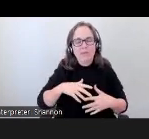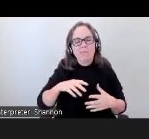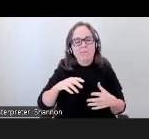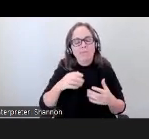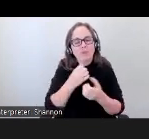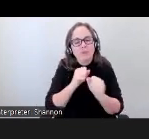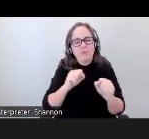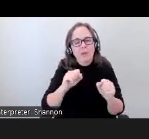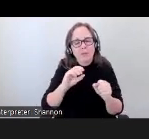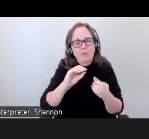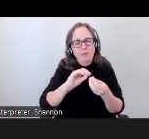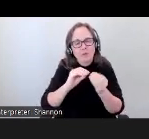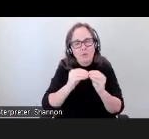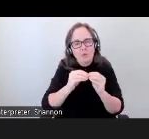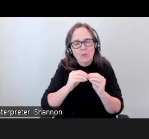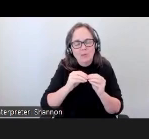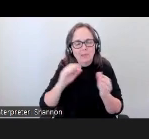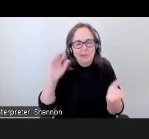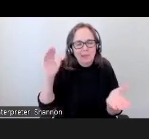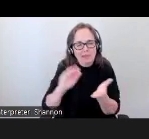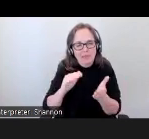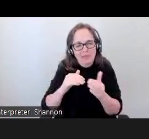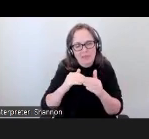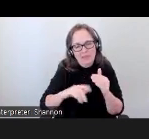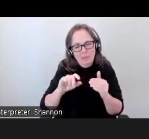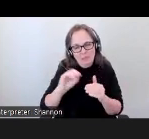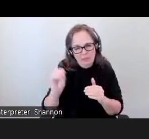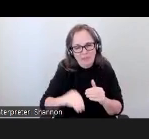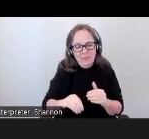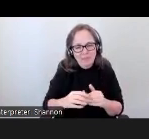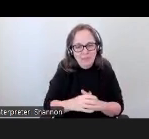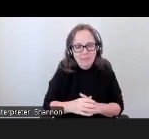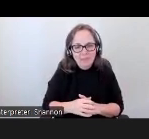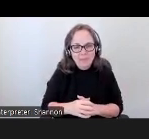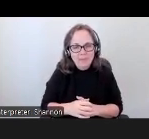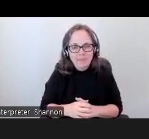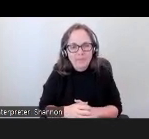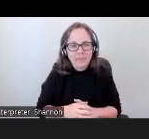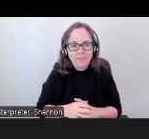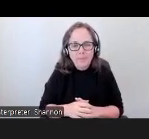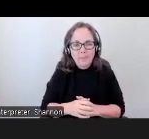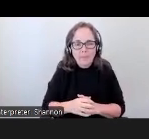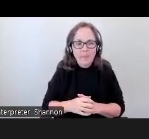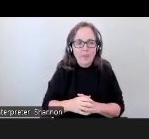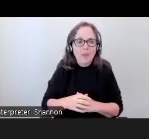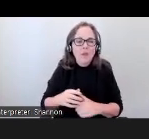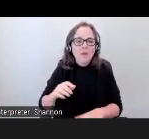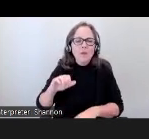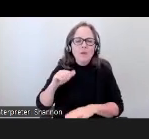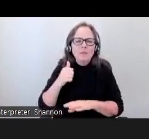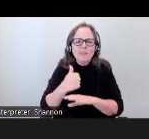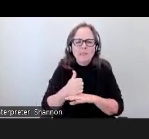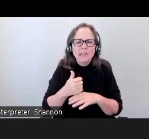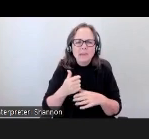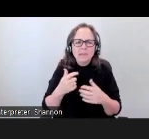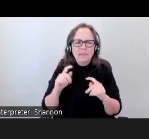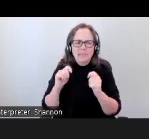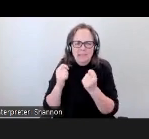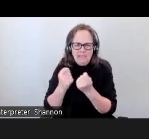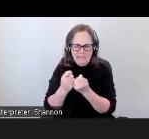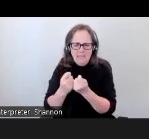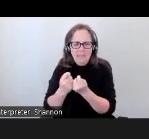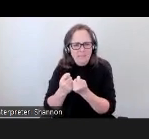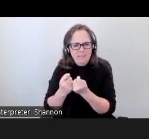to less than 20%. Wilmot Cancer Center has established multidisciplinary team and